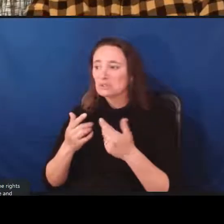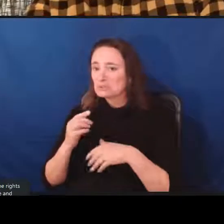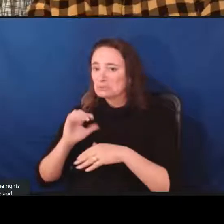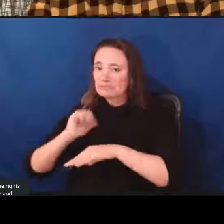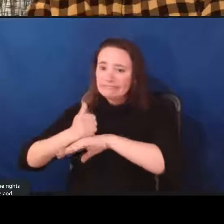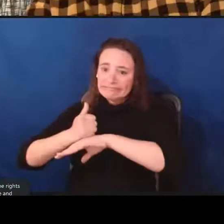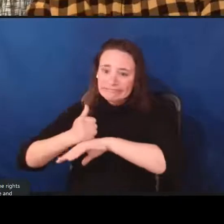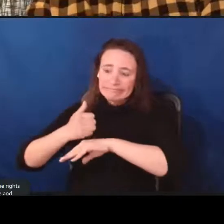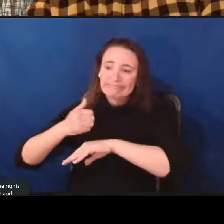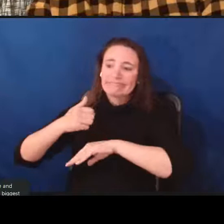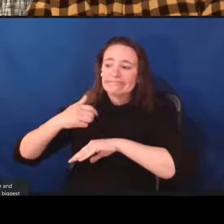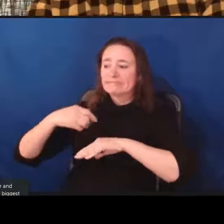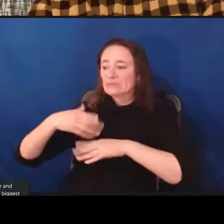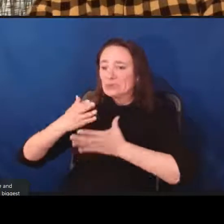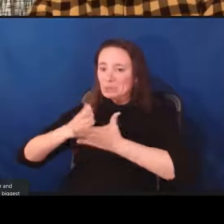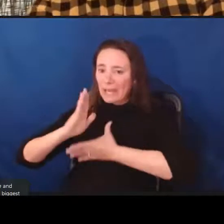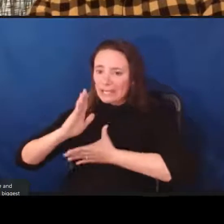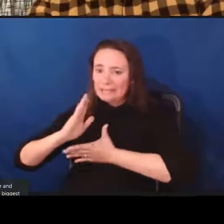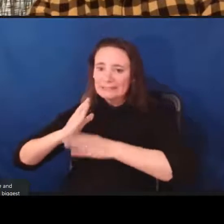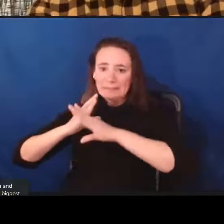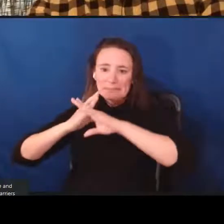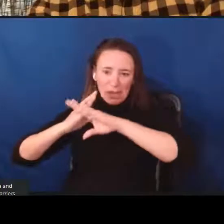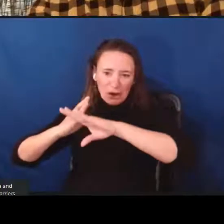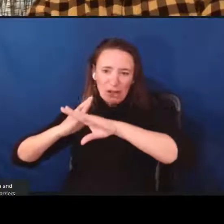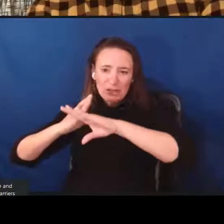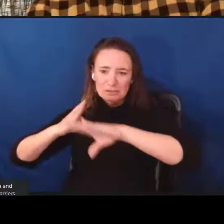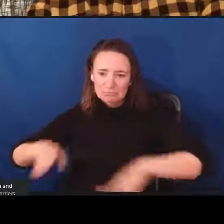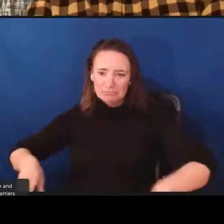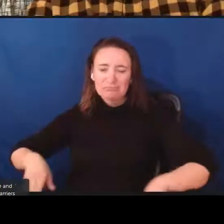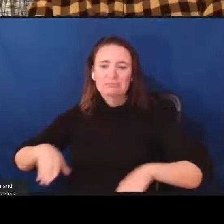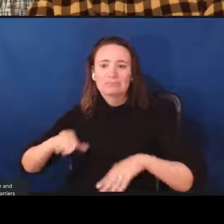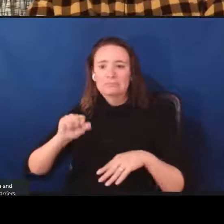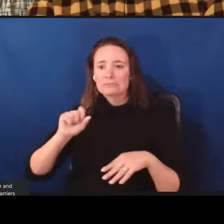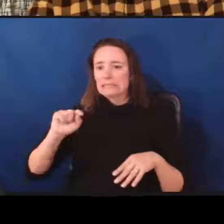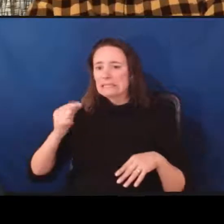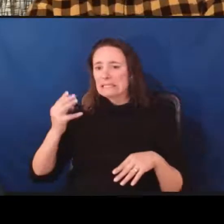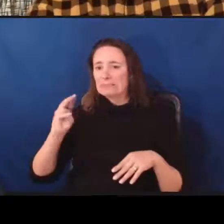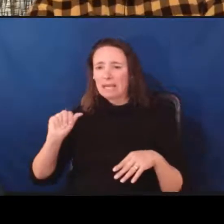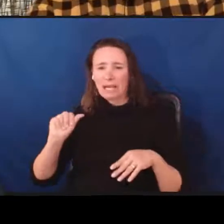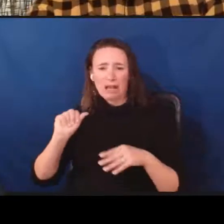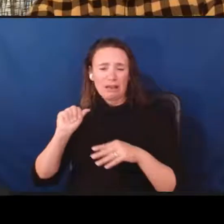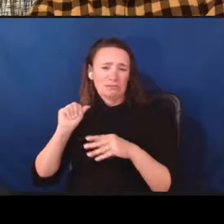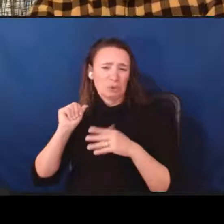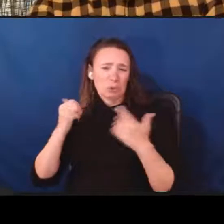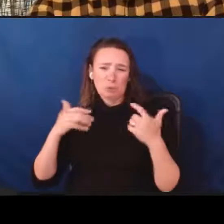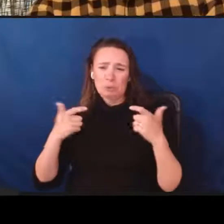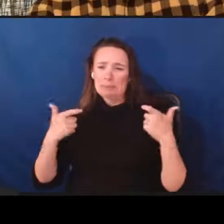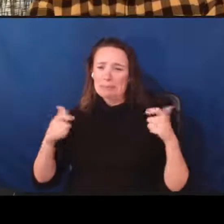stigma is the biggest barrier, and it's the hardest one to break down. So I think,